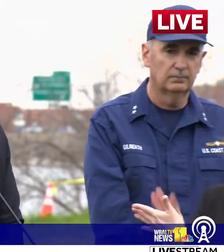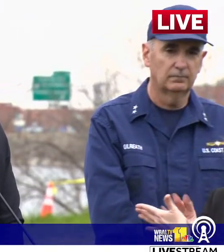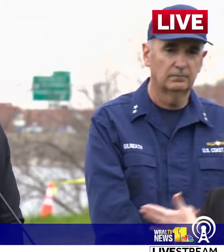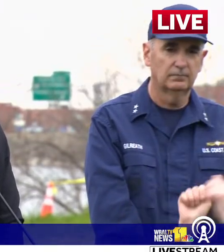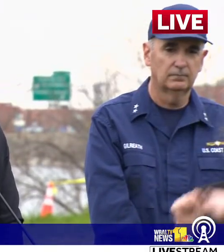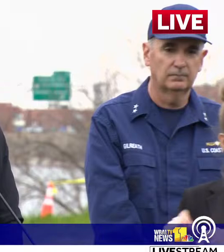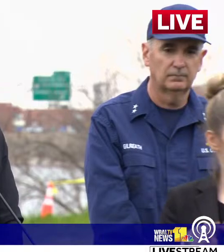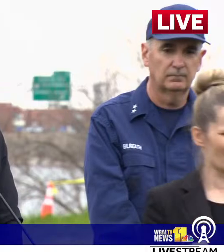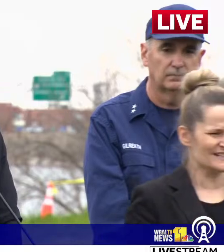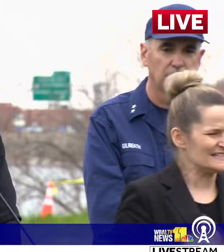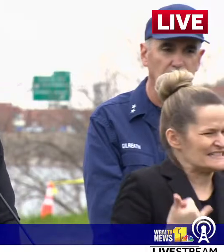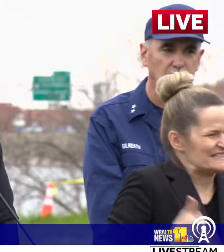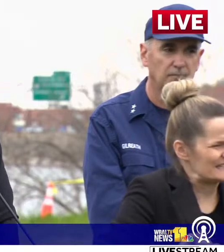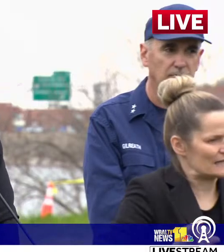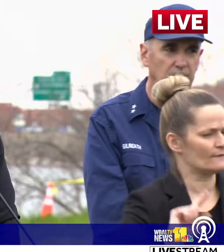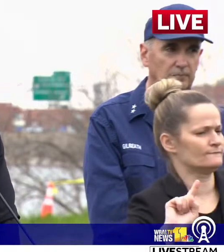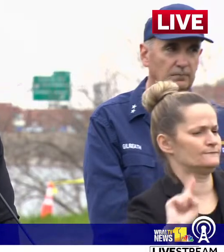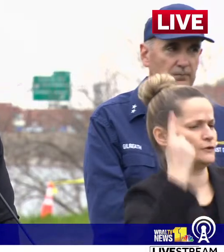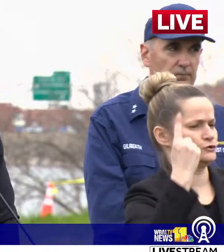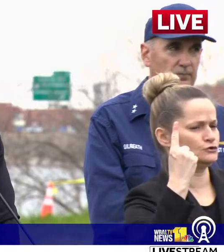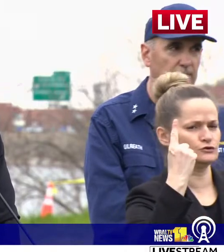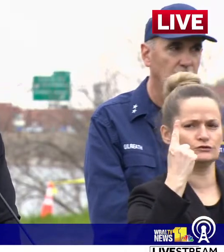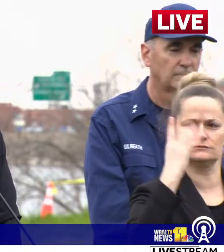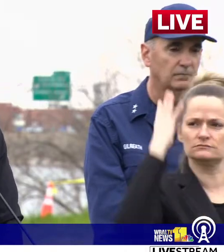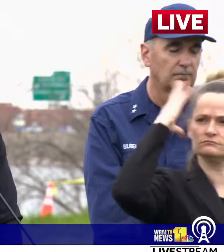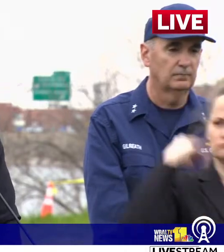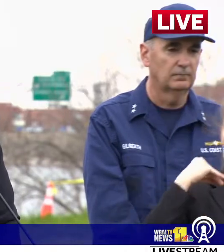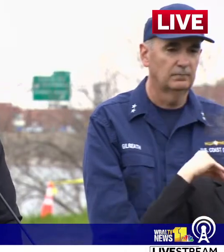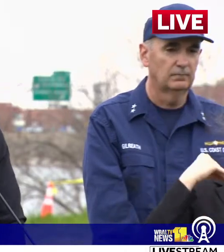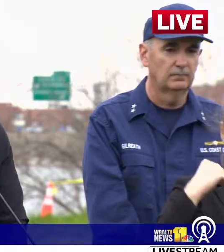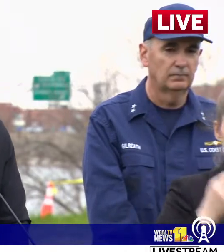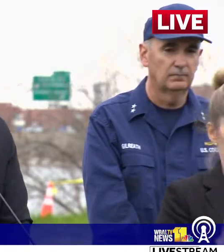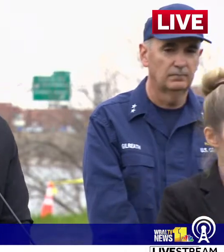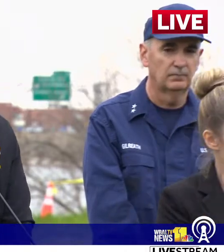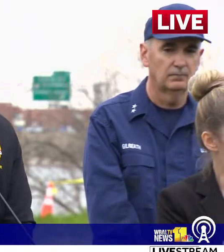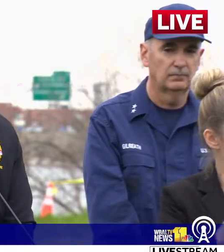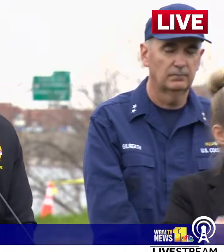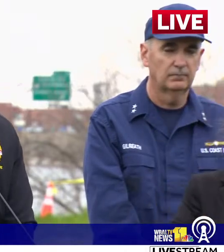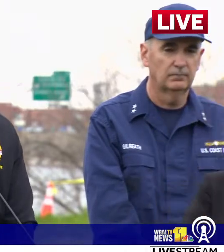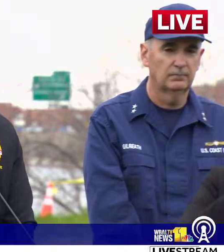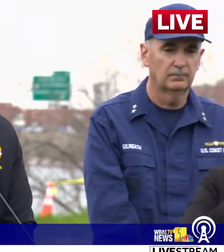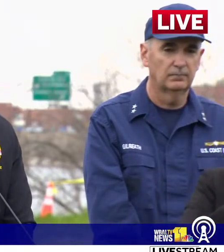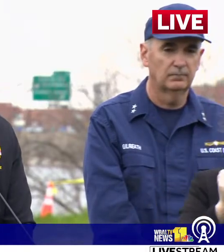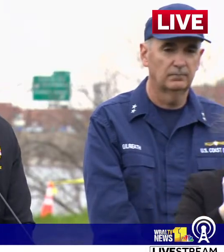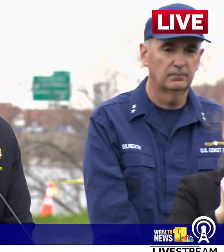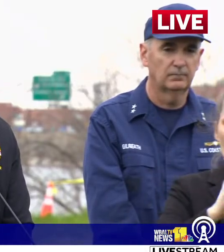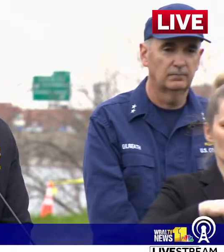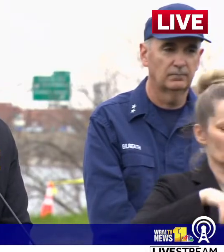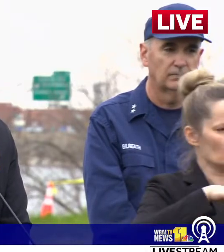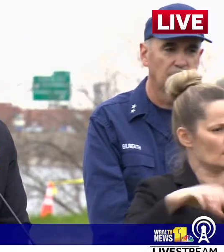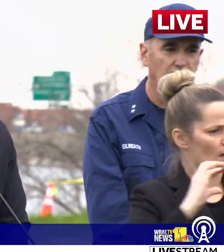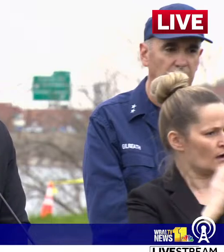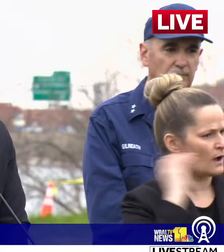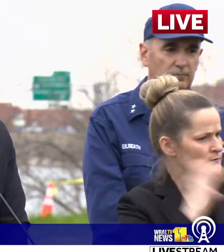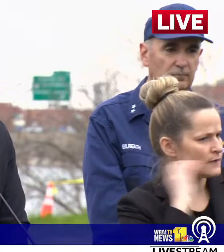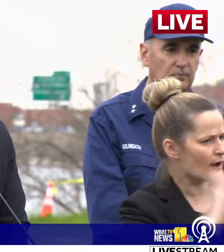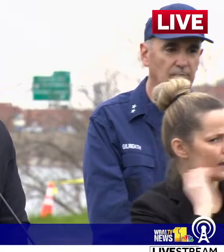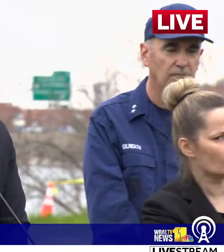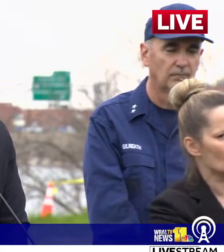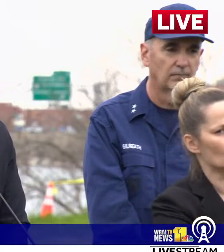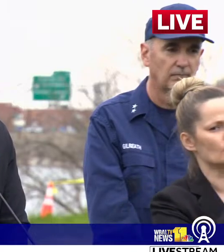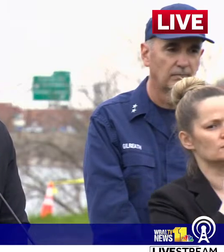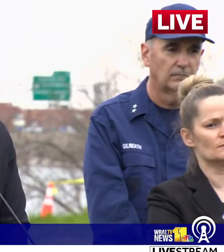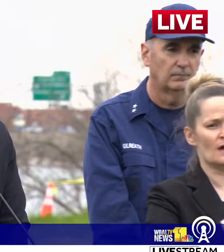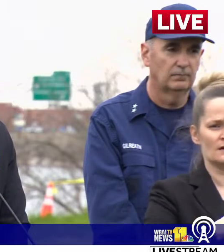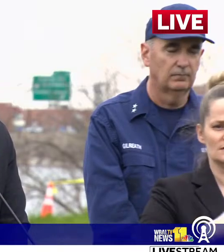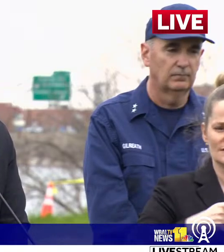you have a vessel that is close to the size of the Eiffel Tower, that is sitting in the middle of the water with a key bridge where